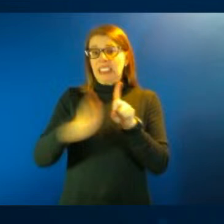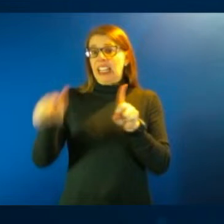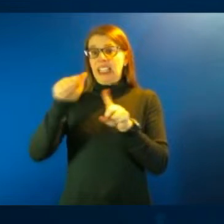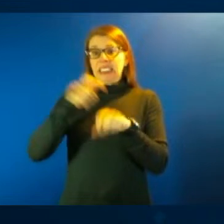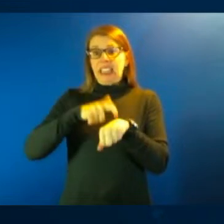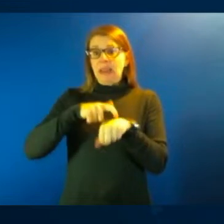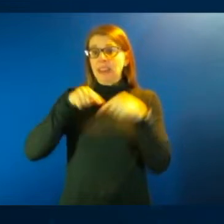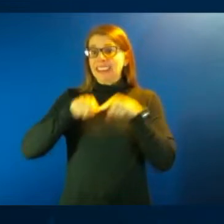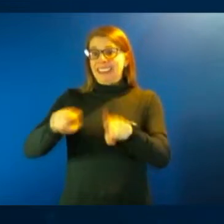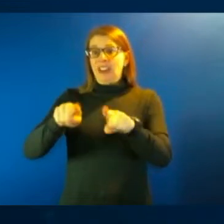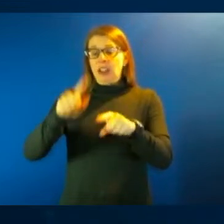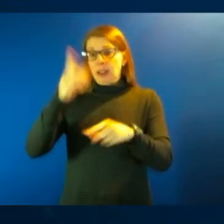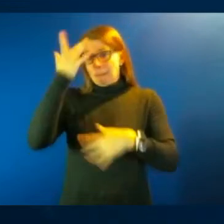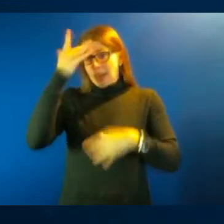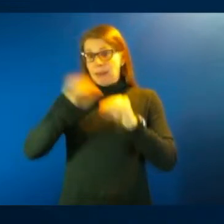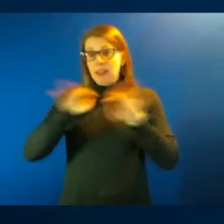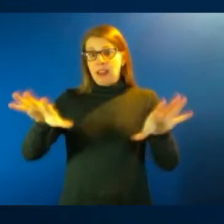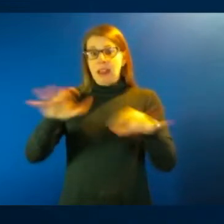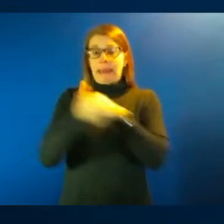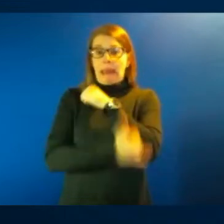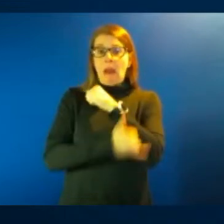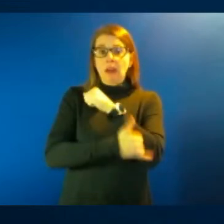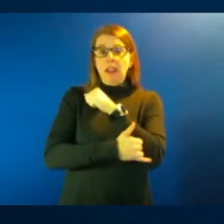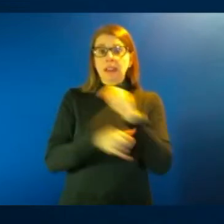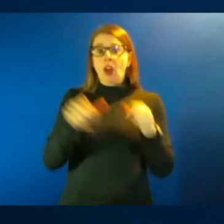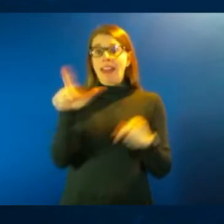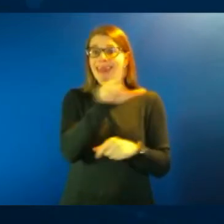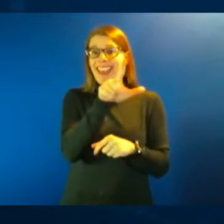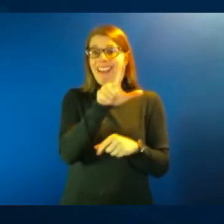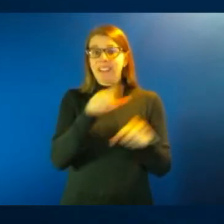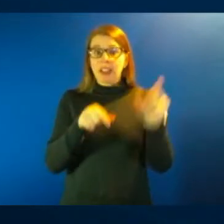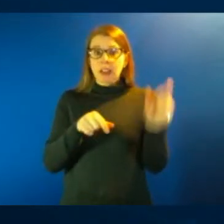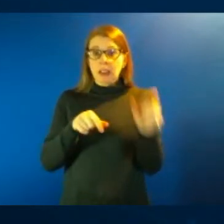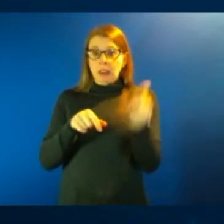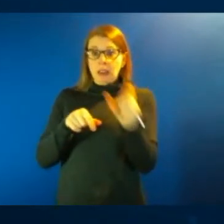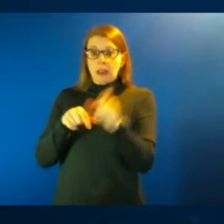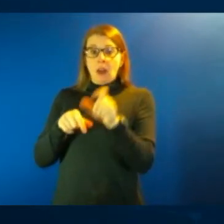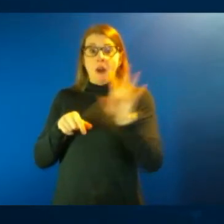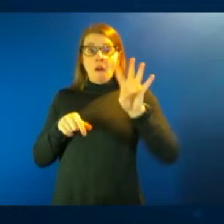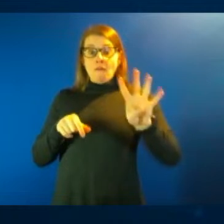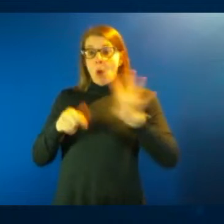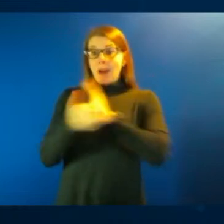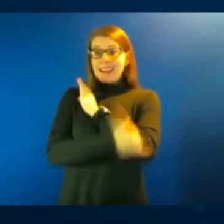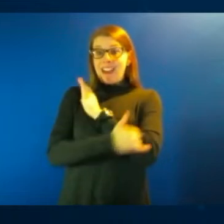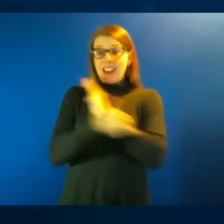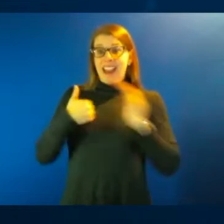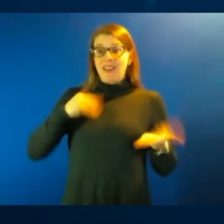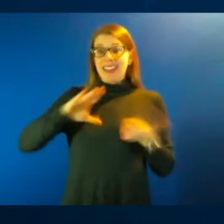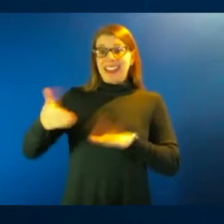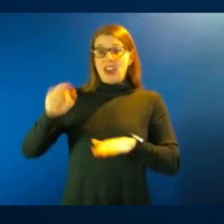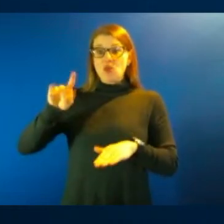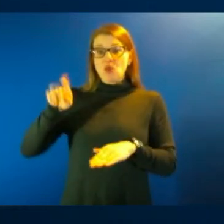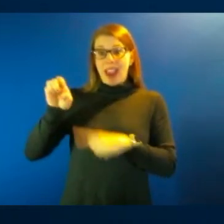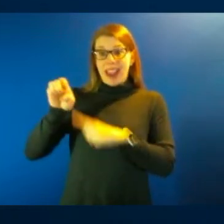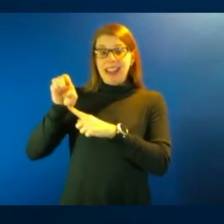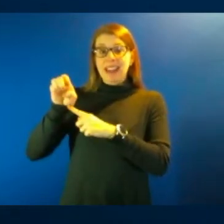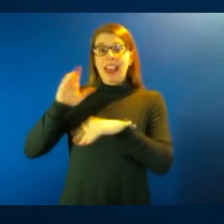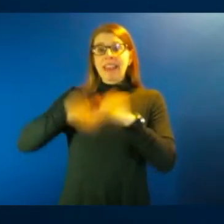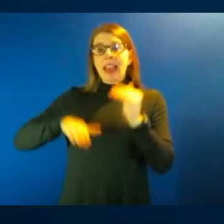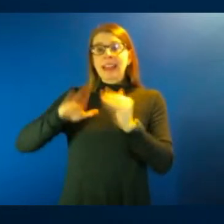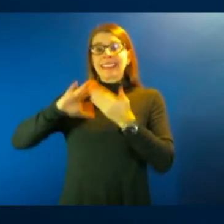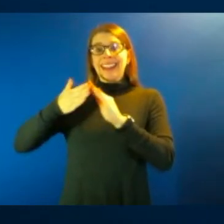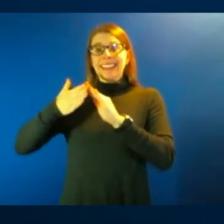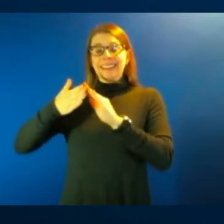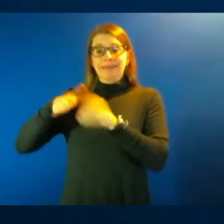pandemic. And you'll see those counties highlighted on the left. All 4 of those counties have death rates higher than that metro average.